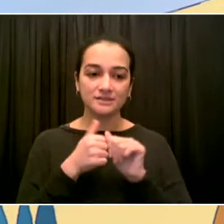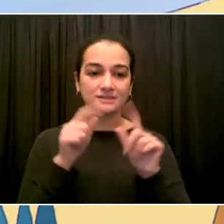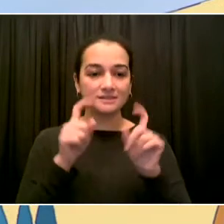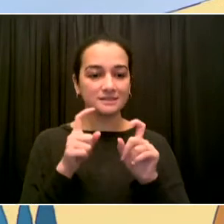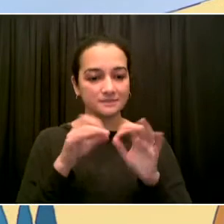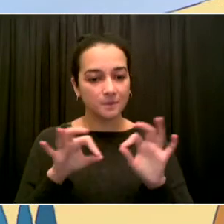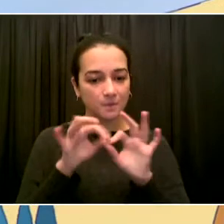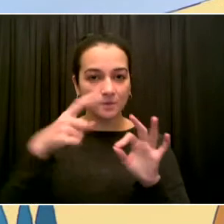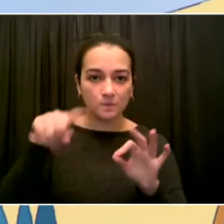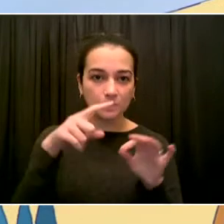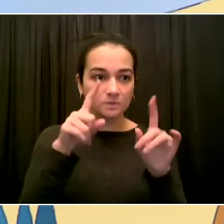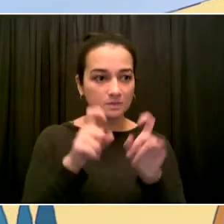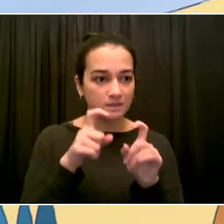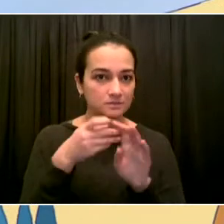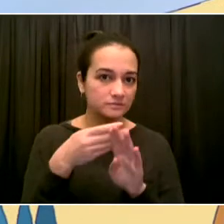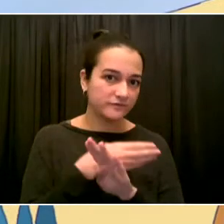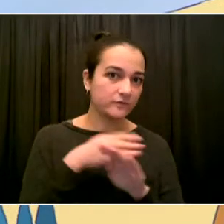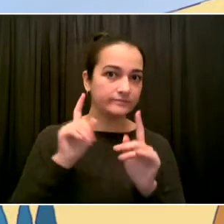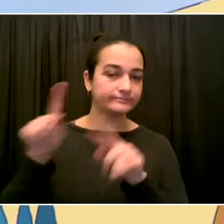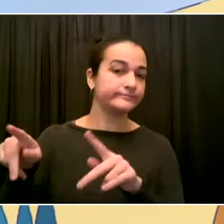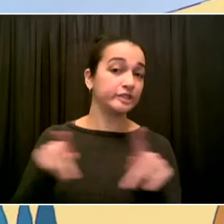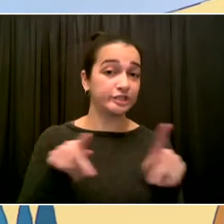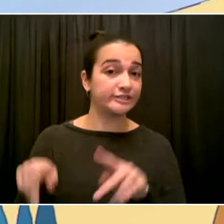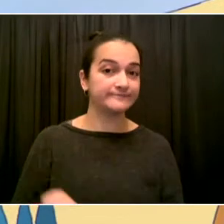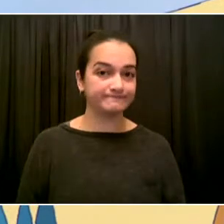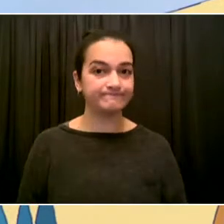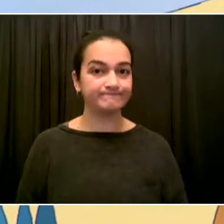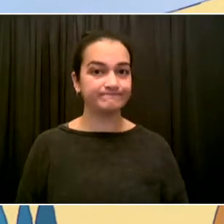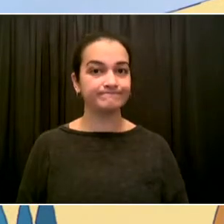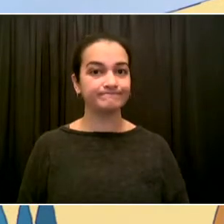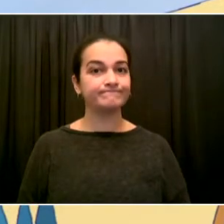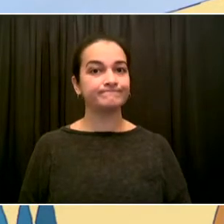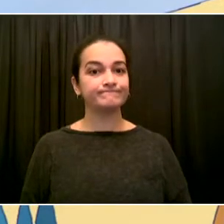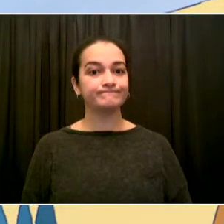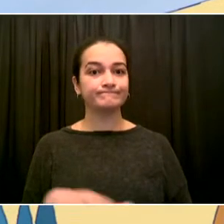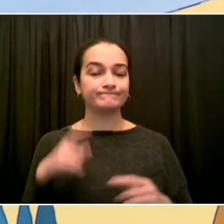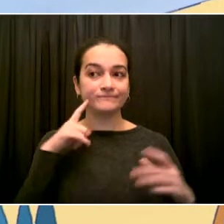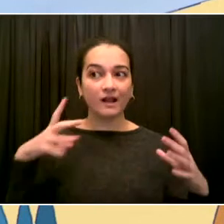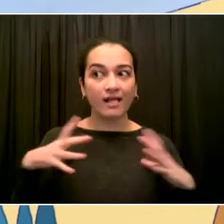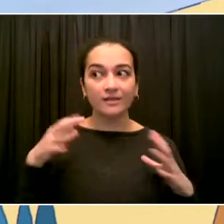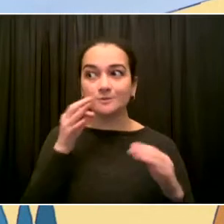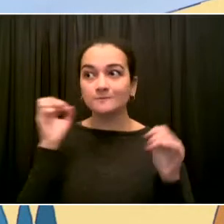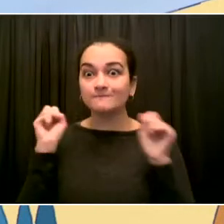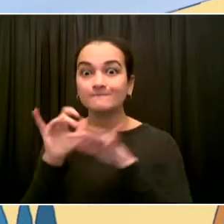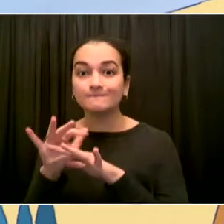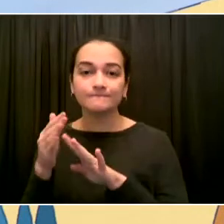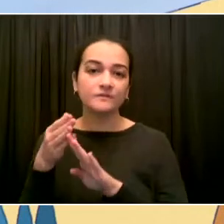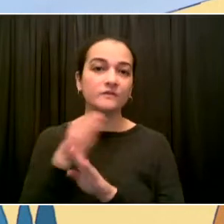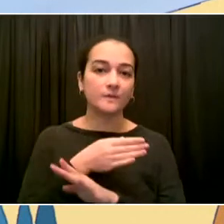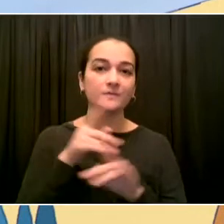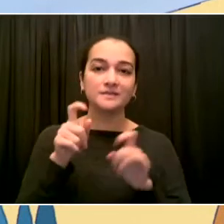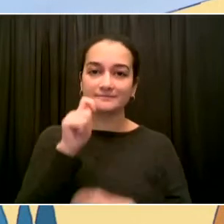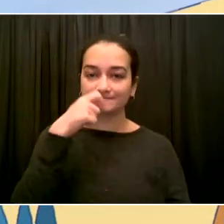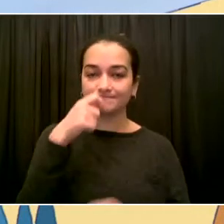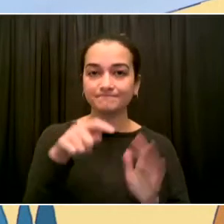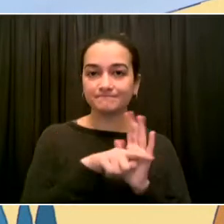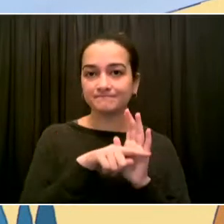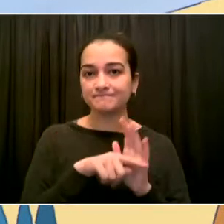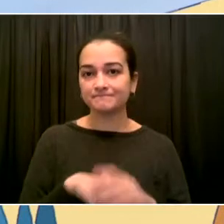make testing part of how we all fight back against COVID together. Las pruebas de